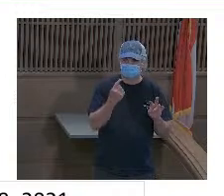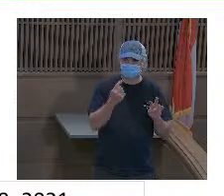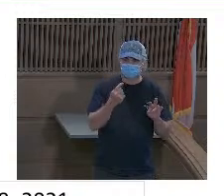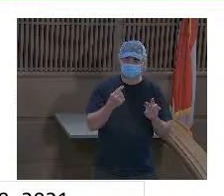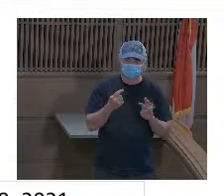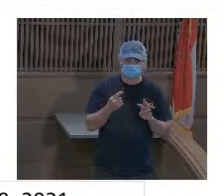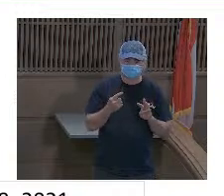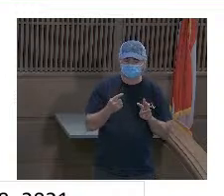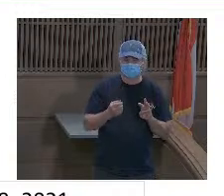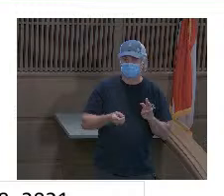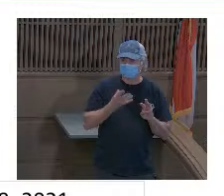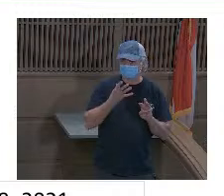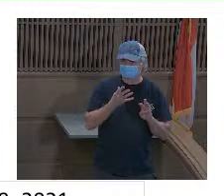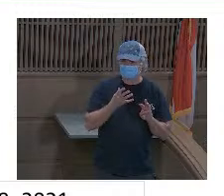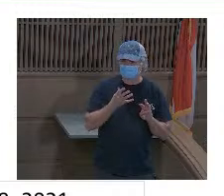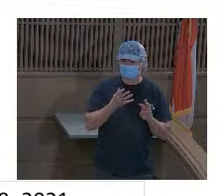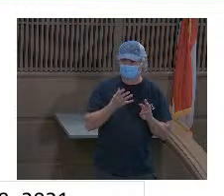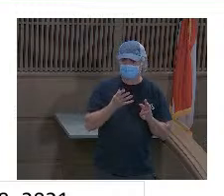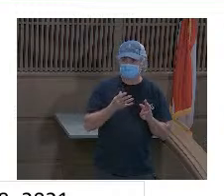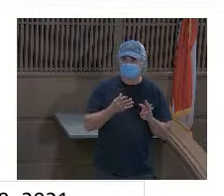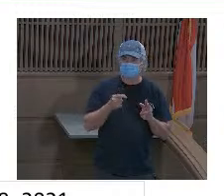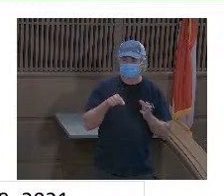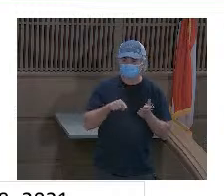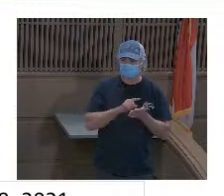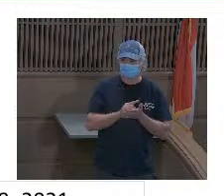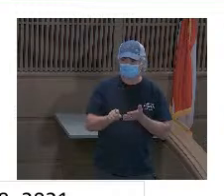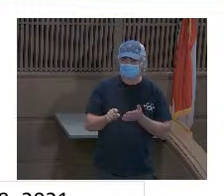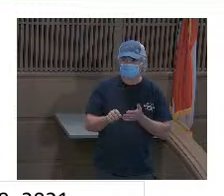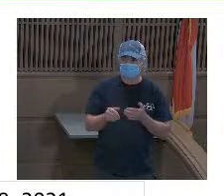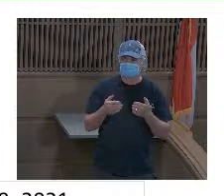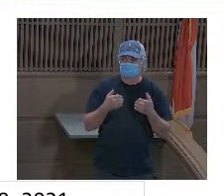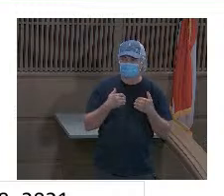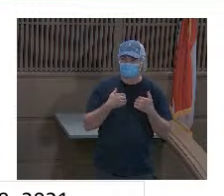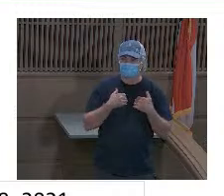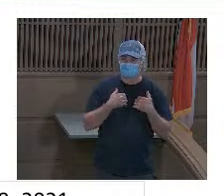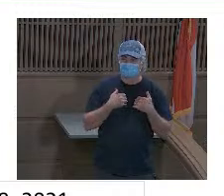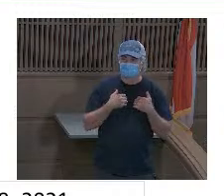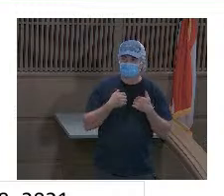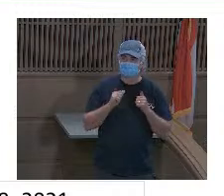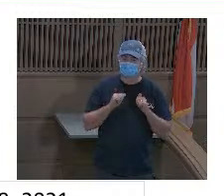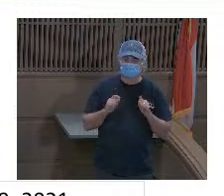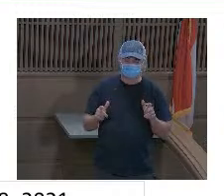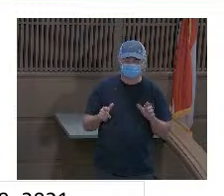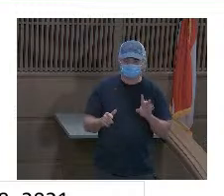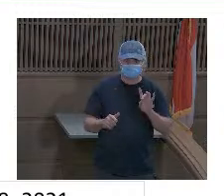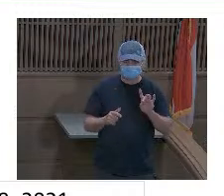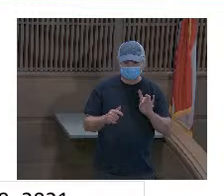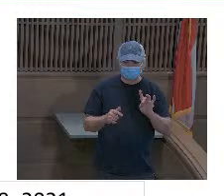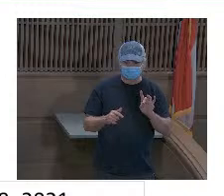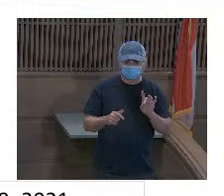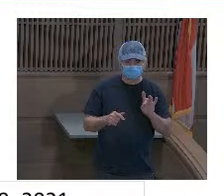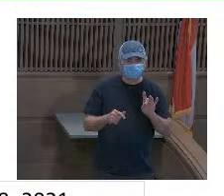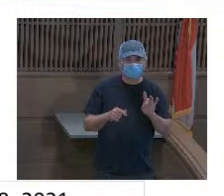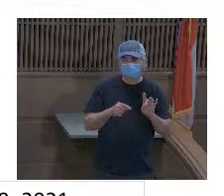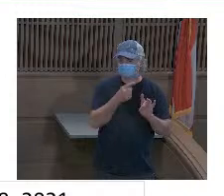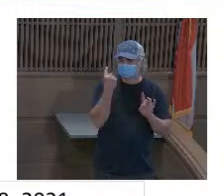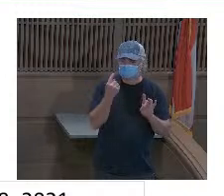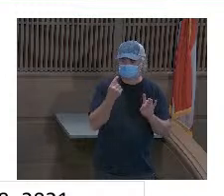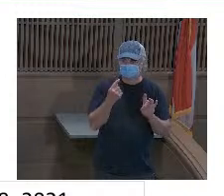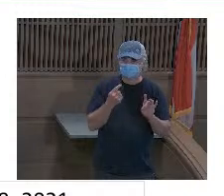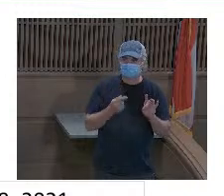had 6 white. This week we have 100% black. All 8 are